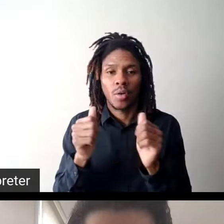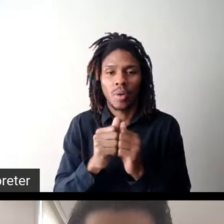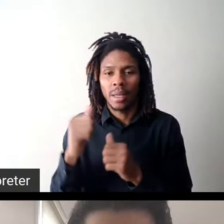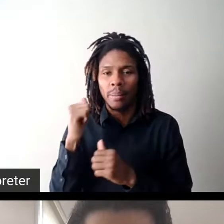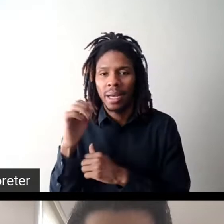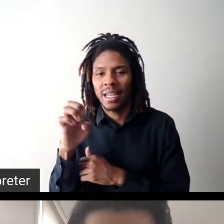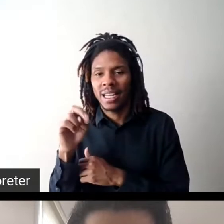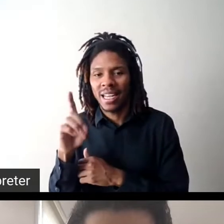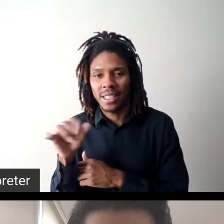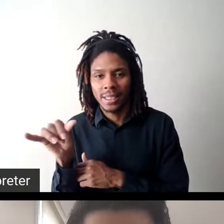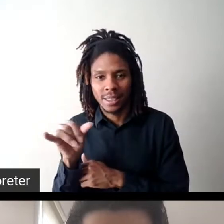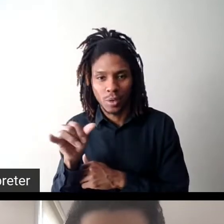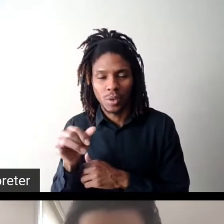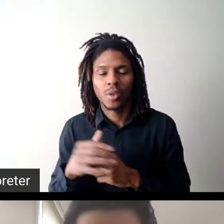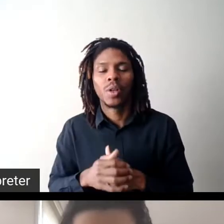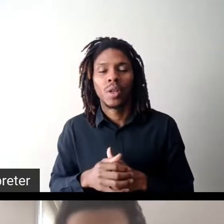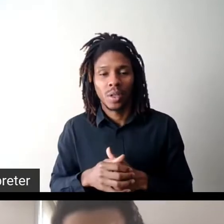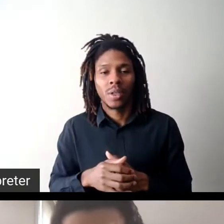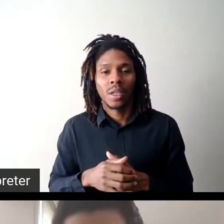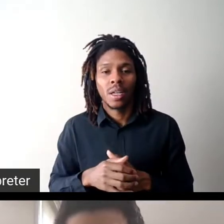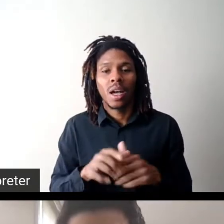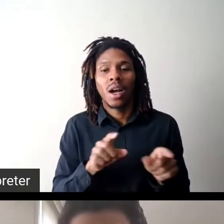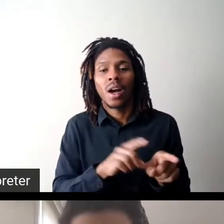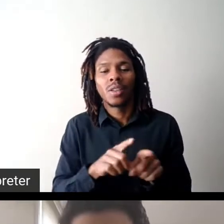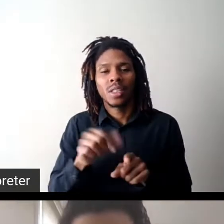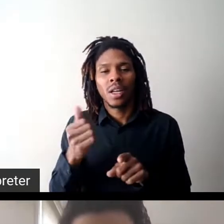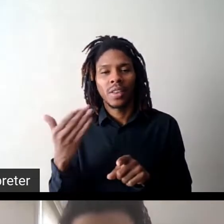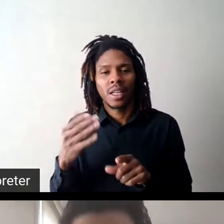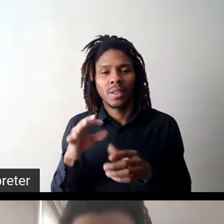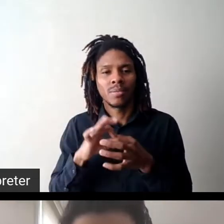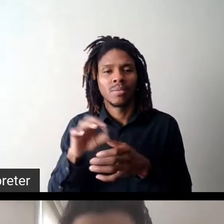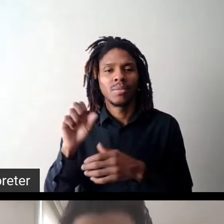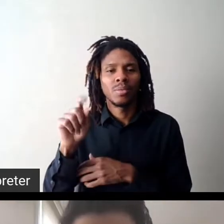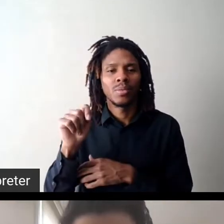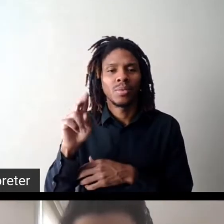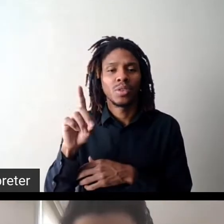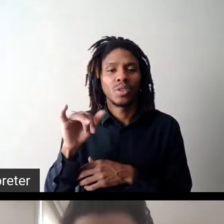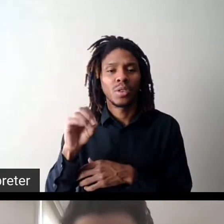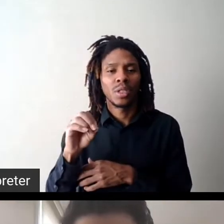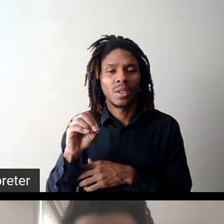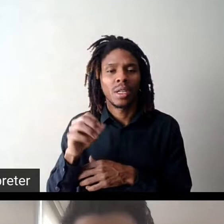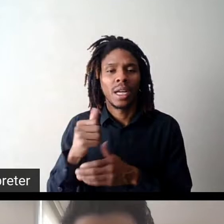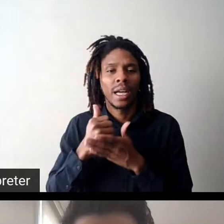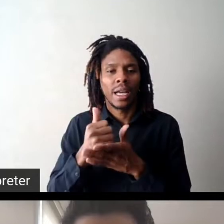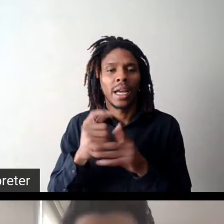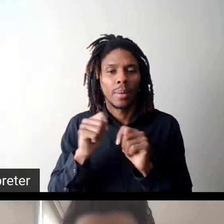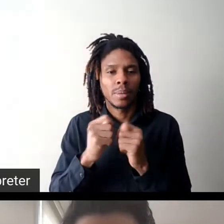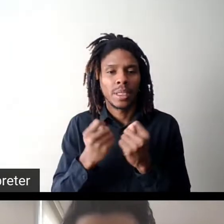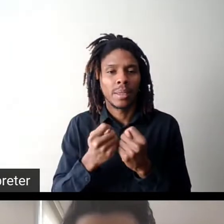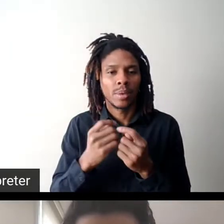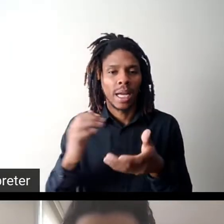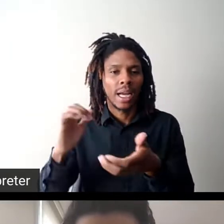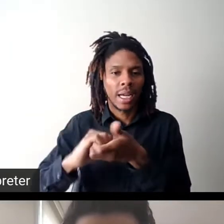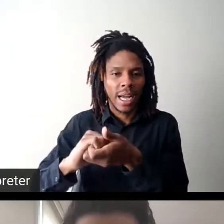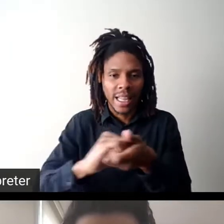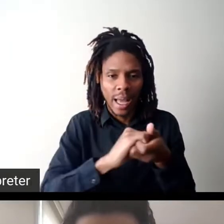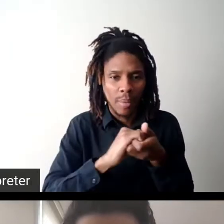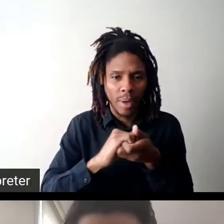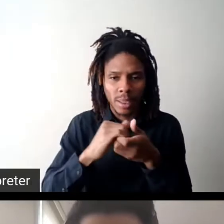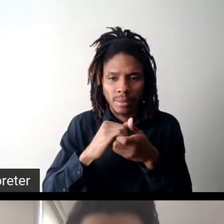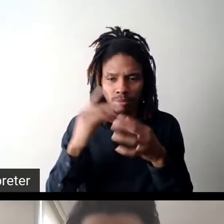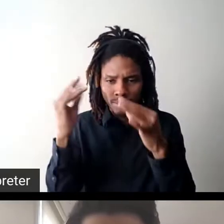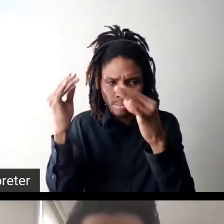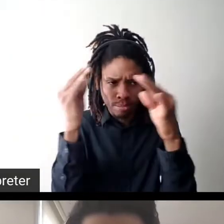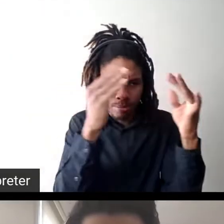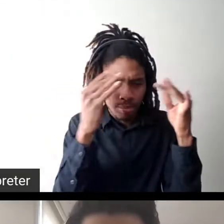together. And then also another really cool thing about Studio is Studio can help teams really collaborate better with their design